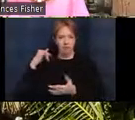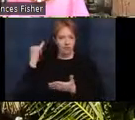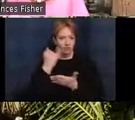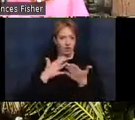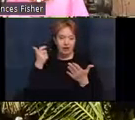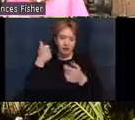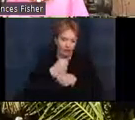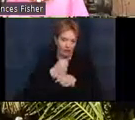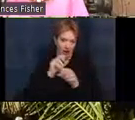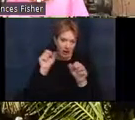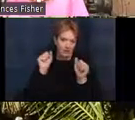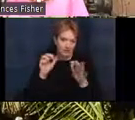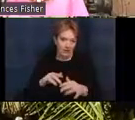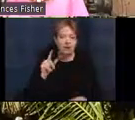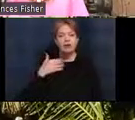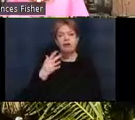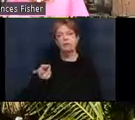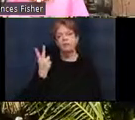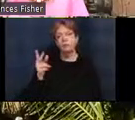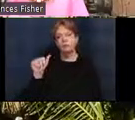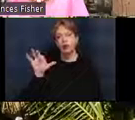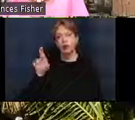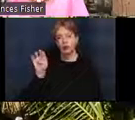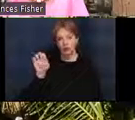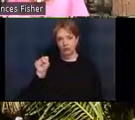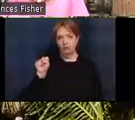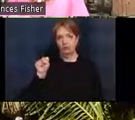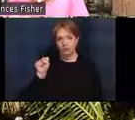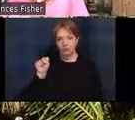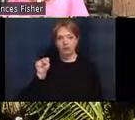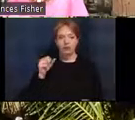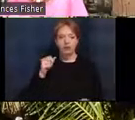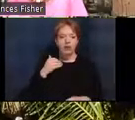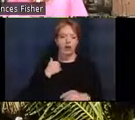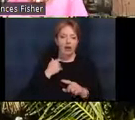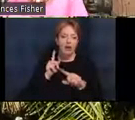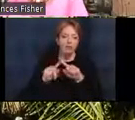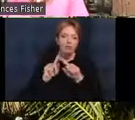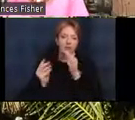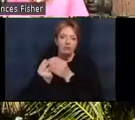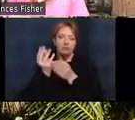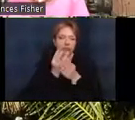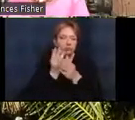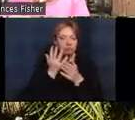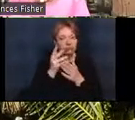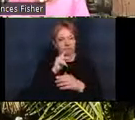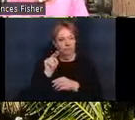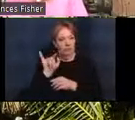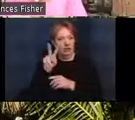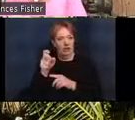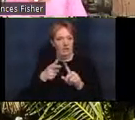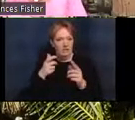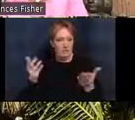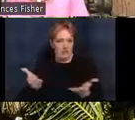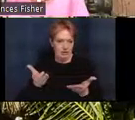this 2-acre sanctuary of rare palms and cycads and native plants here. As Valerie said,